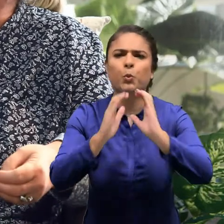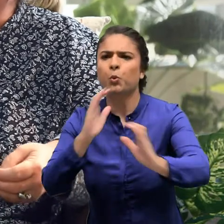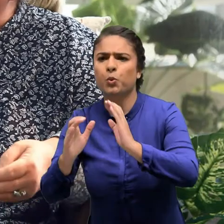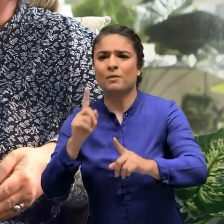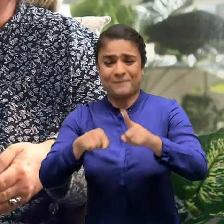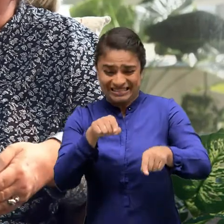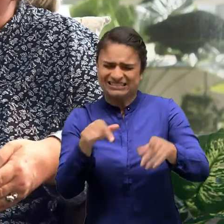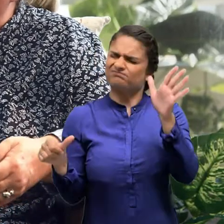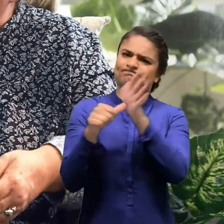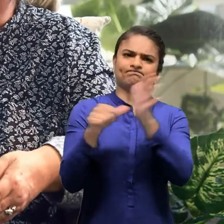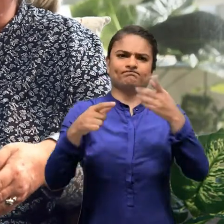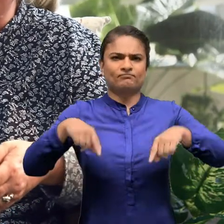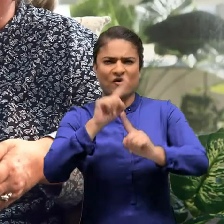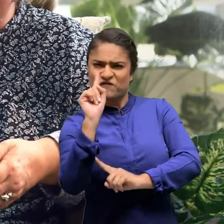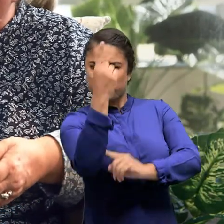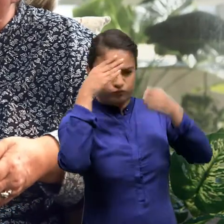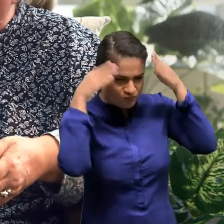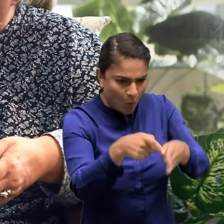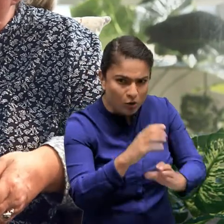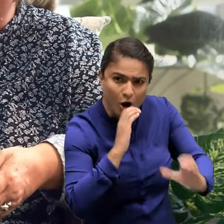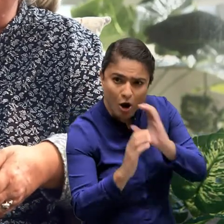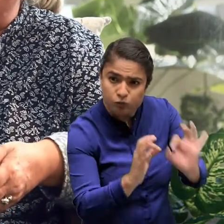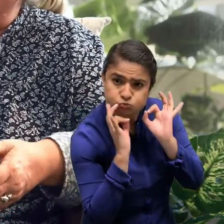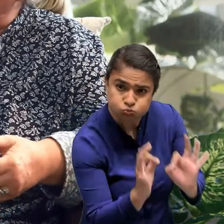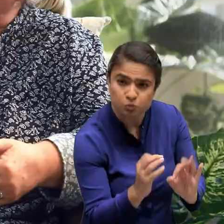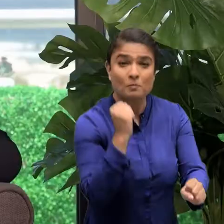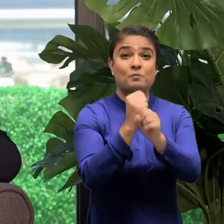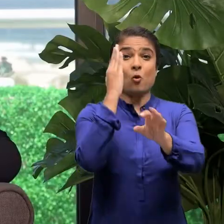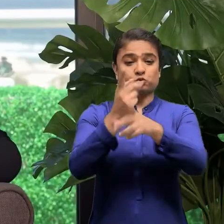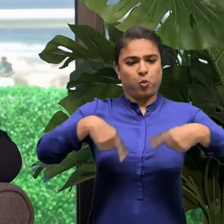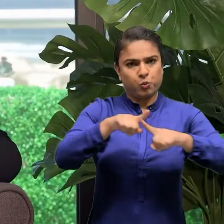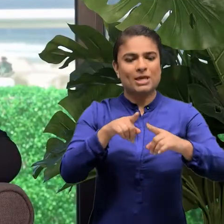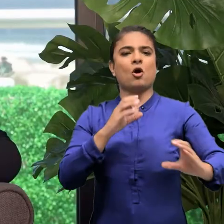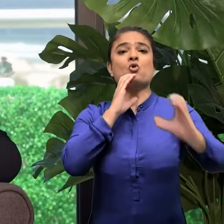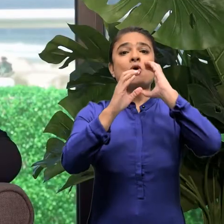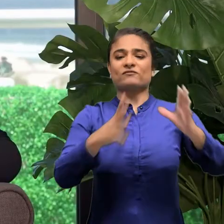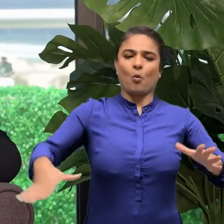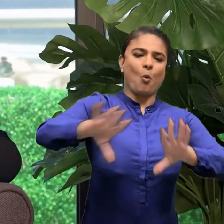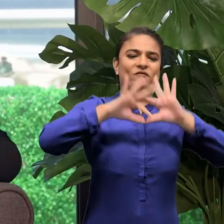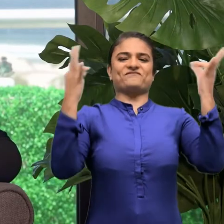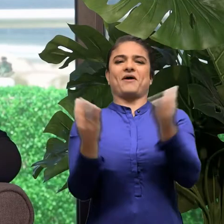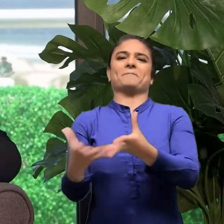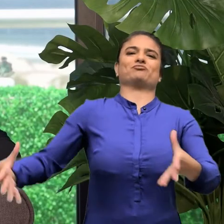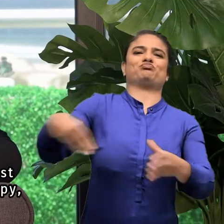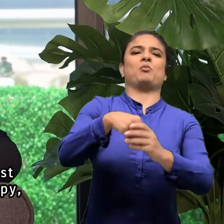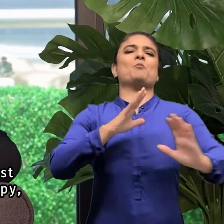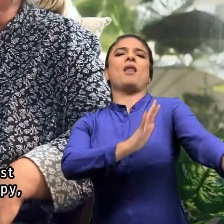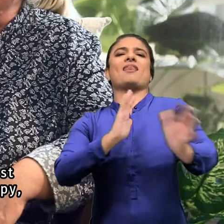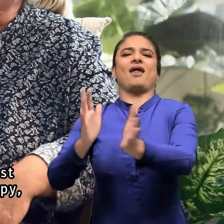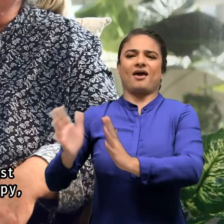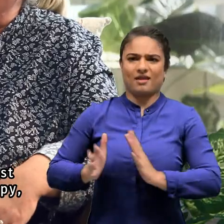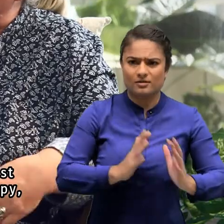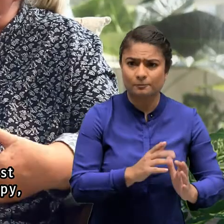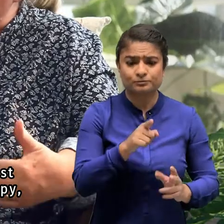we made a really particular focus on making sure she was included in conversations.